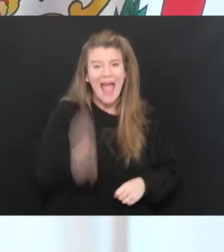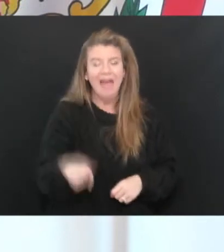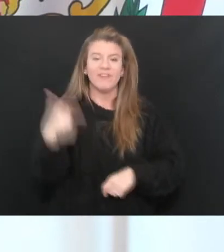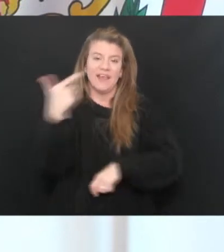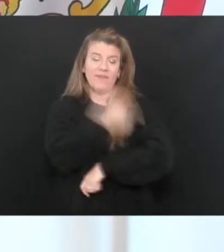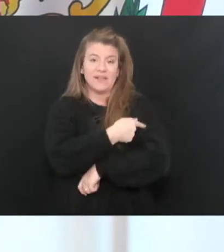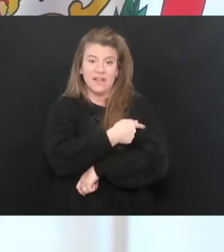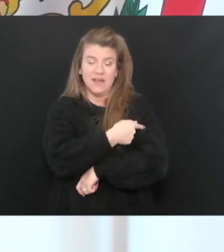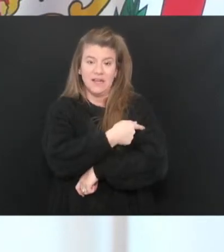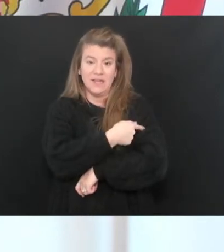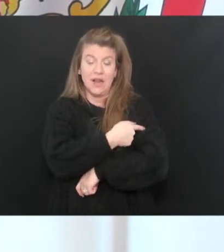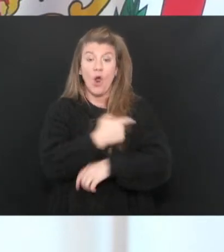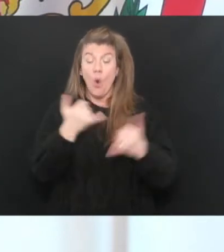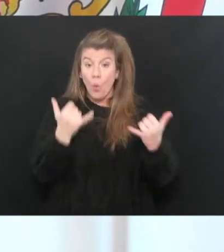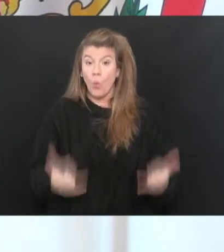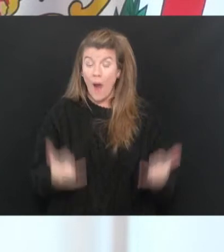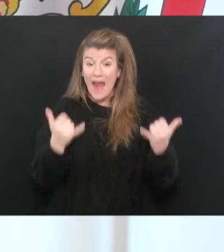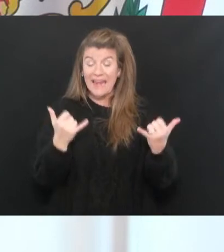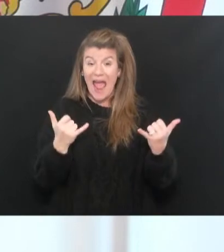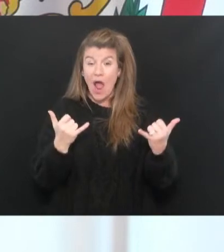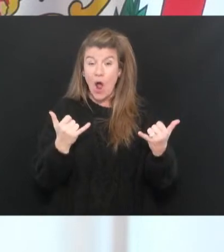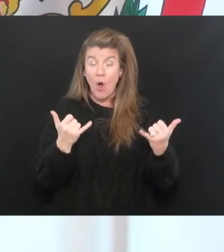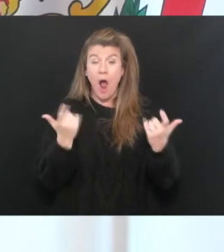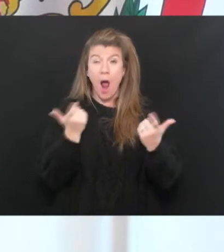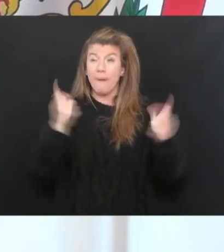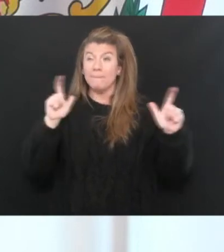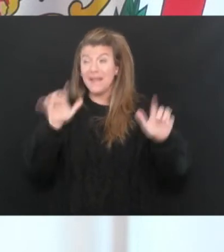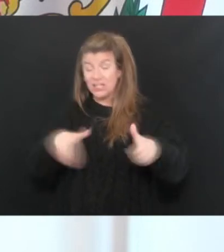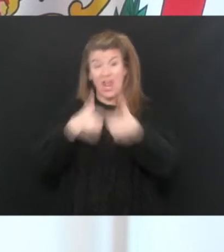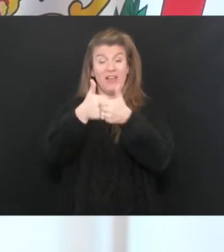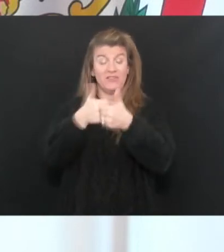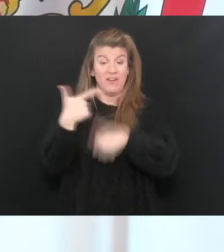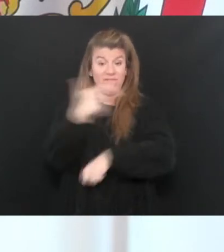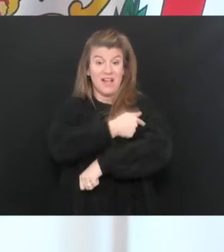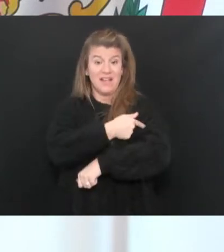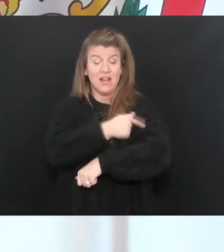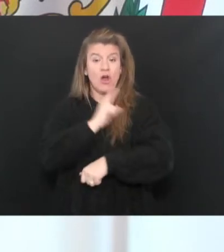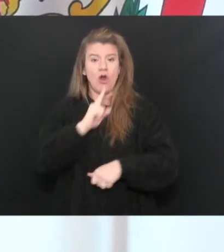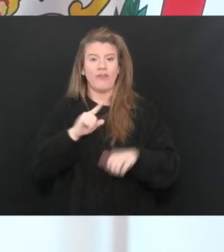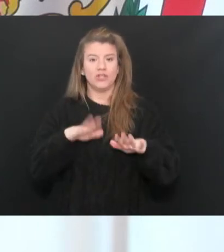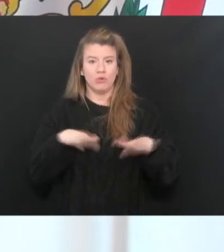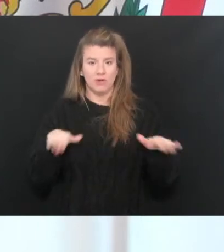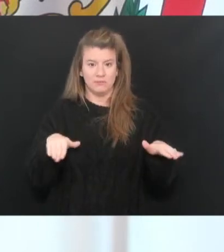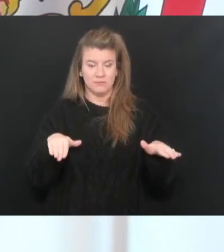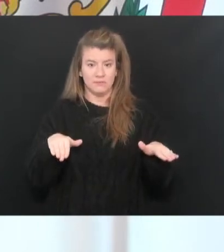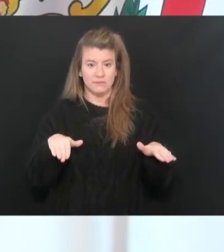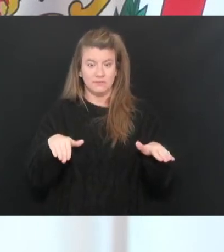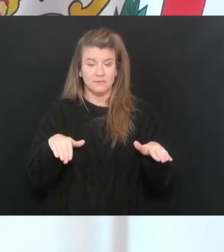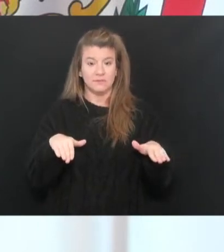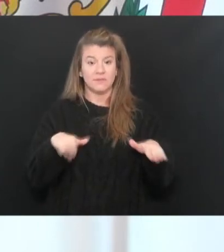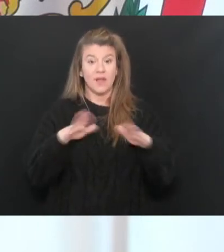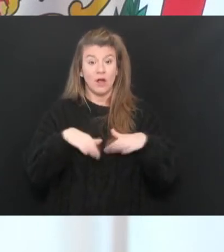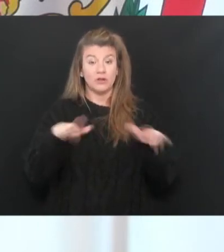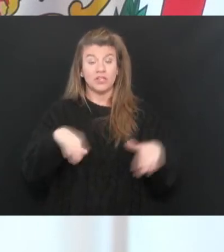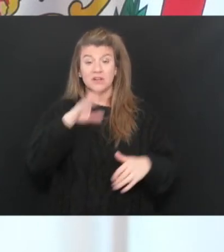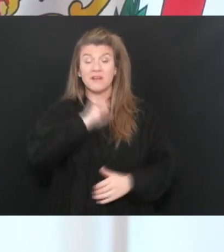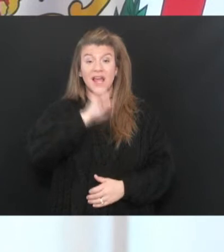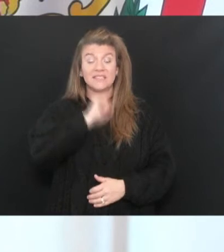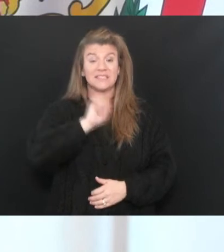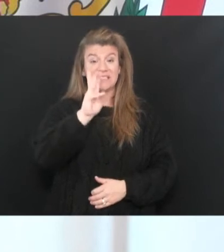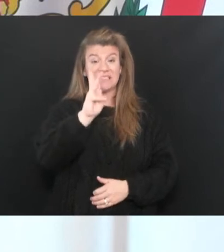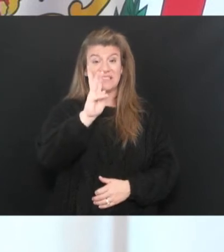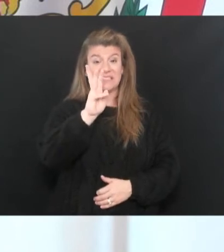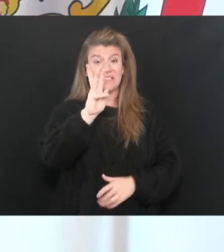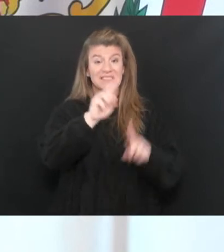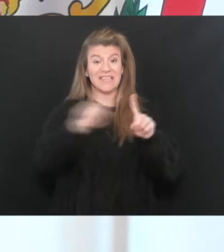vaccinated. Right now, a gigantic challenge to get vaccinated are our children. Our children from age 16